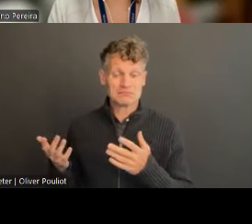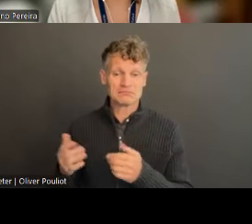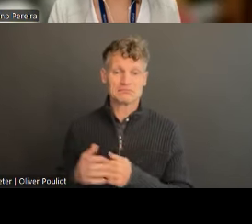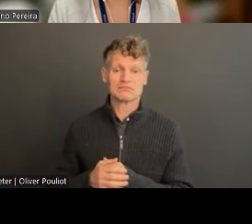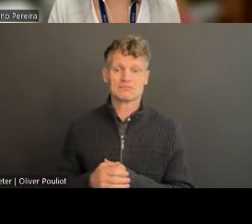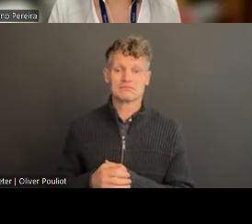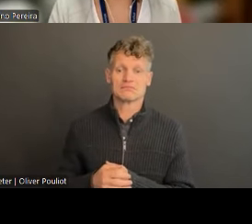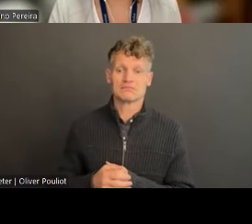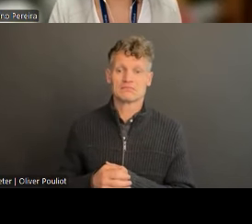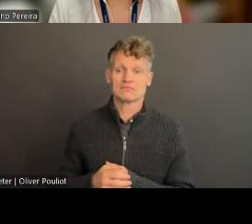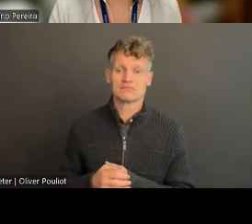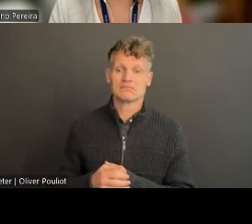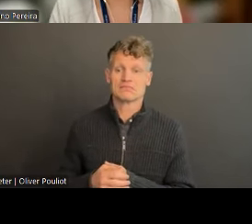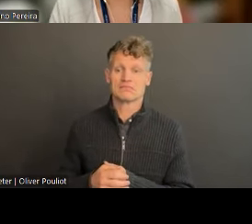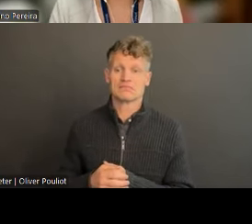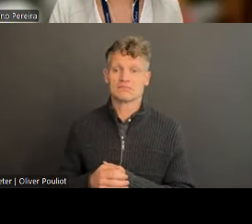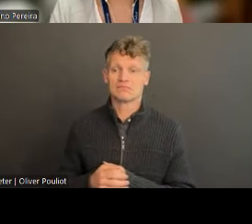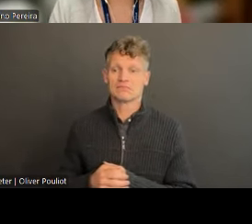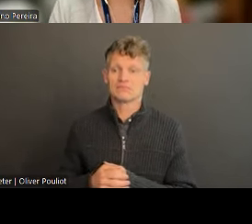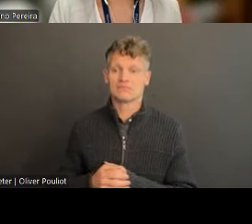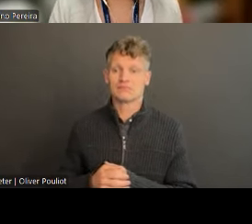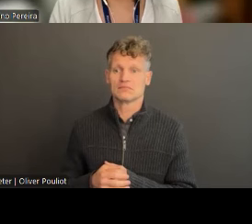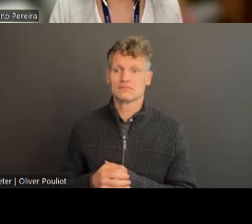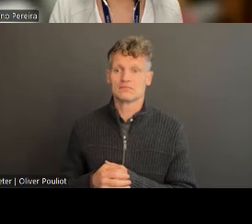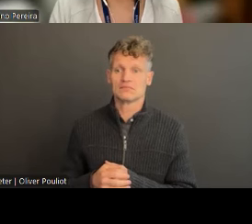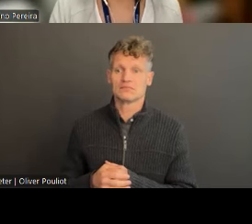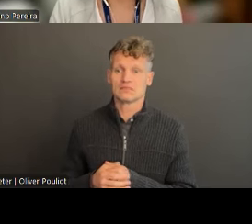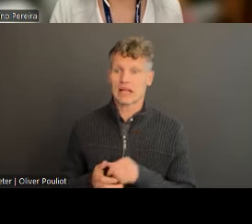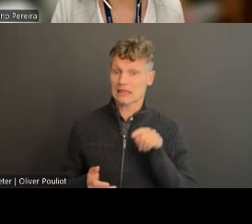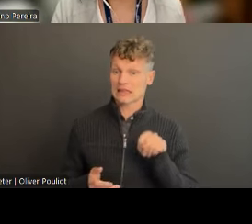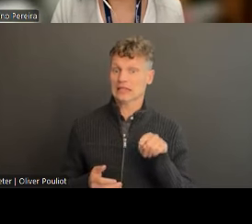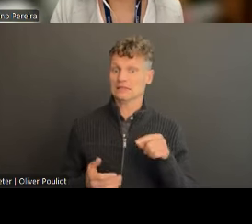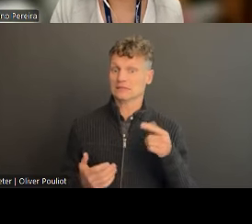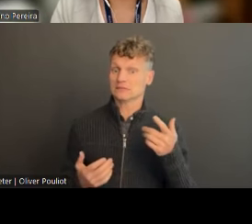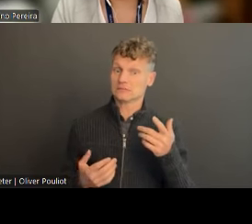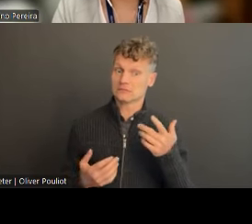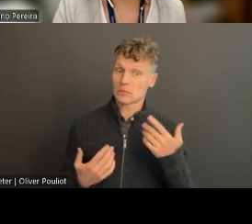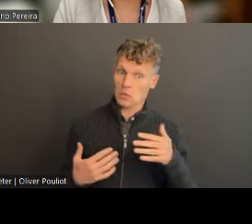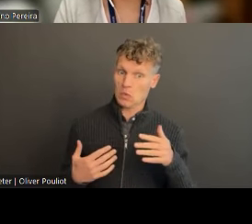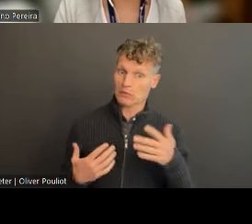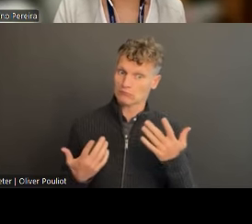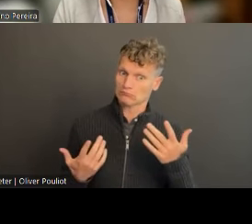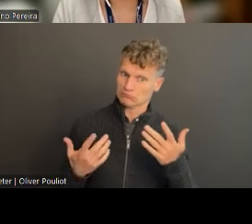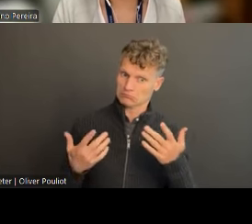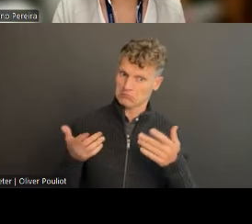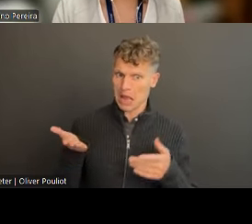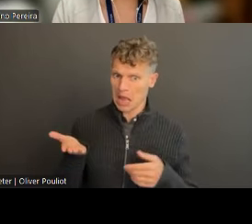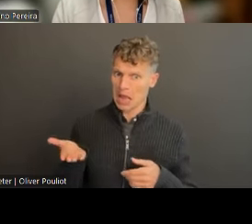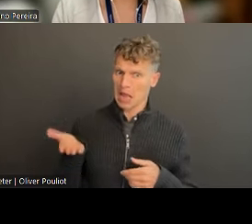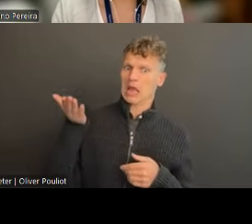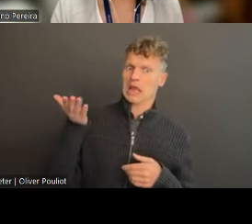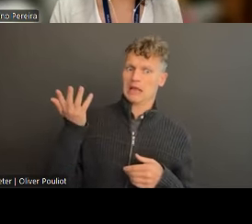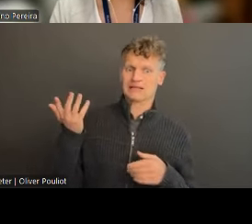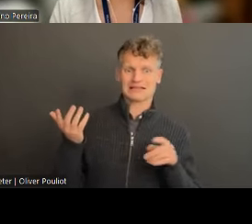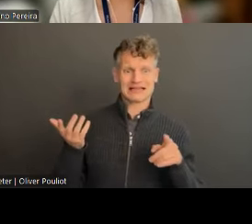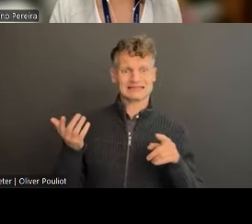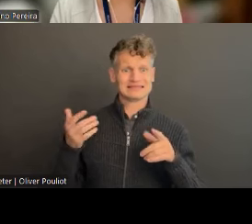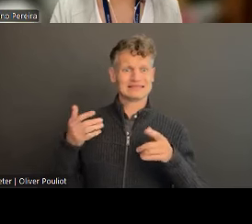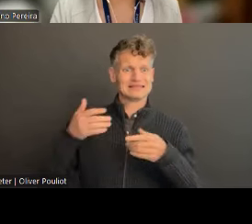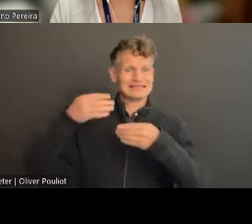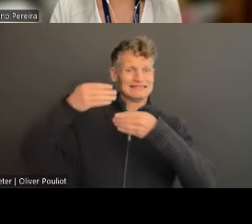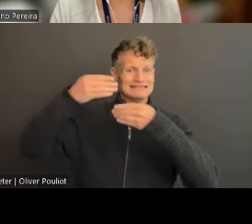It's a mortality that is quite important, and it represents it's in the 7th place in